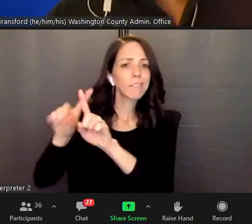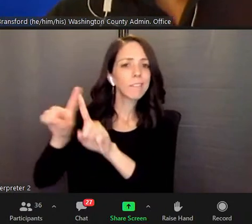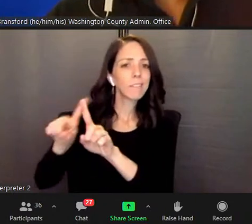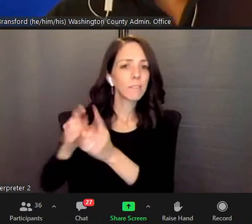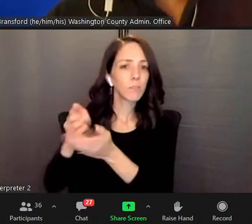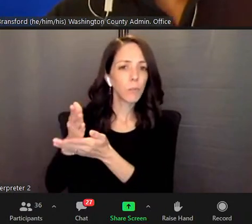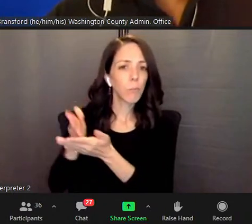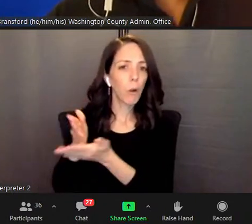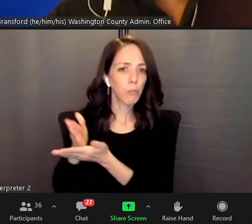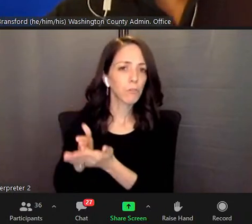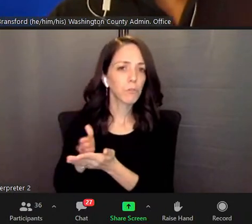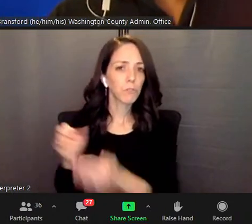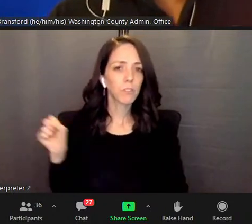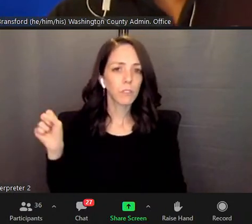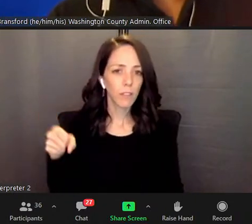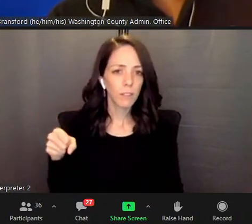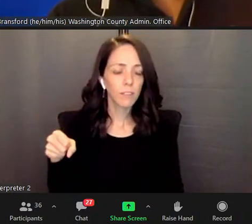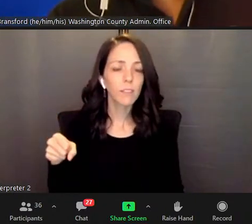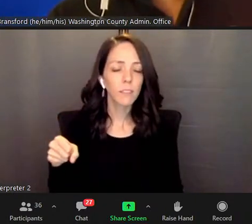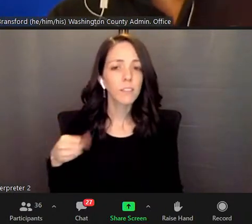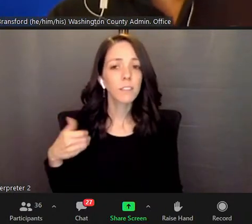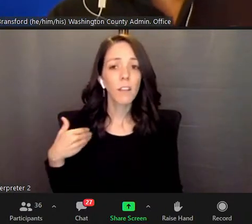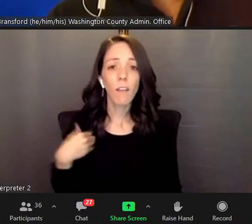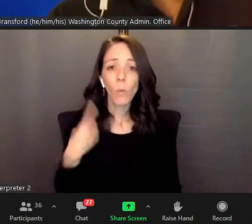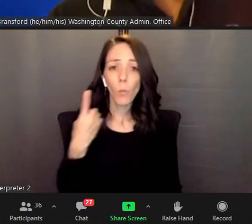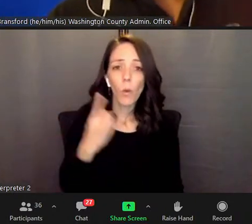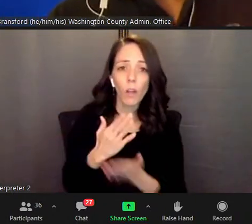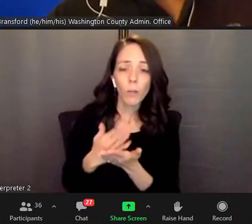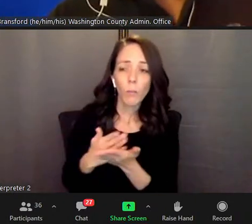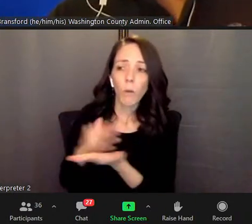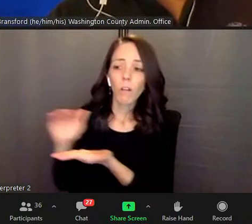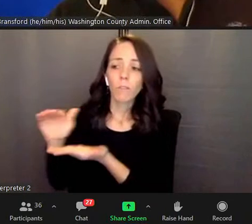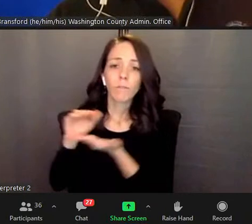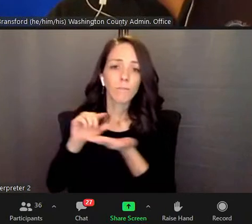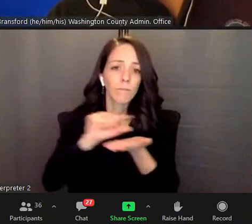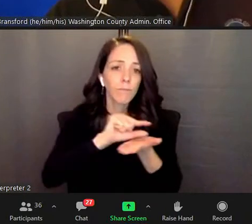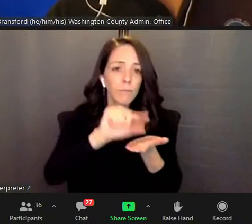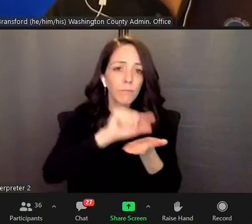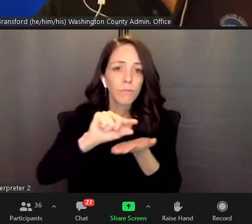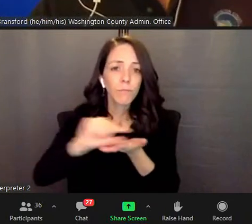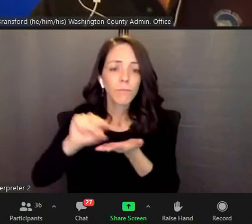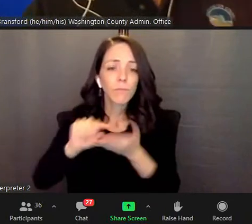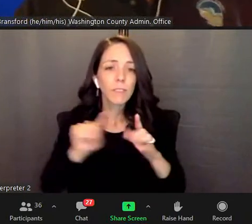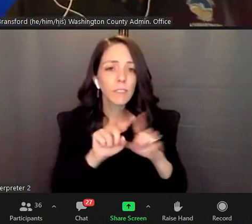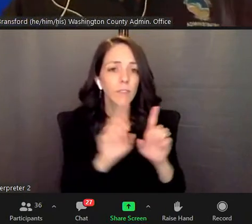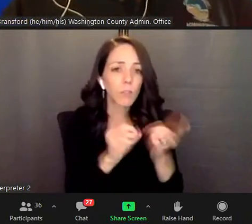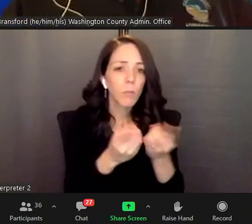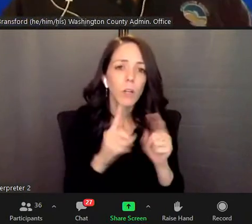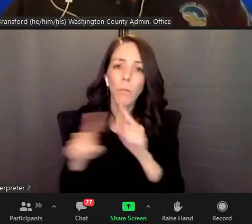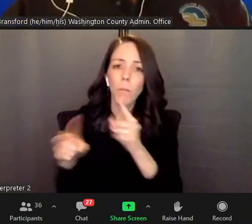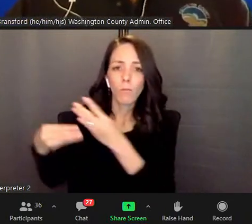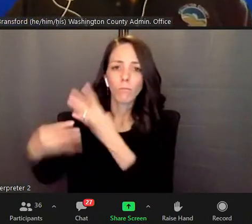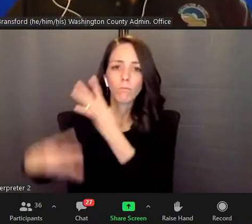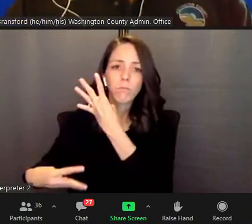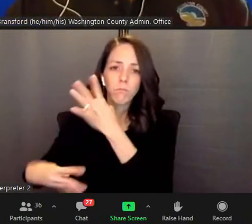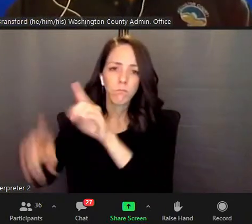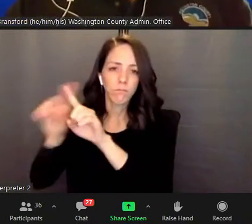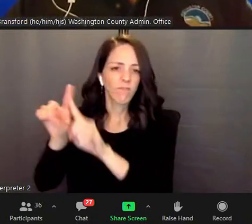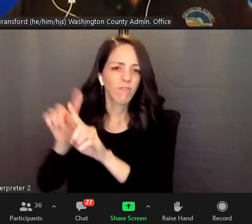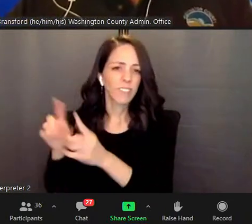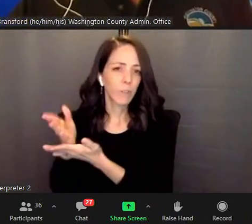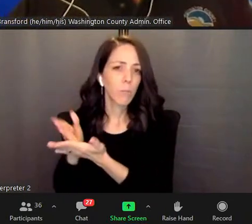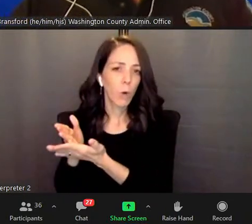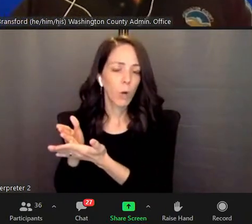congressionally directed funding to various departments of the federal government. So I